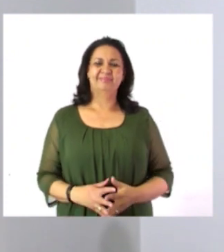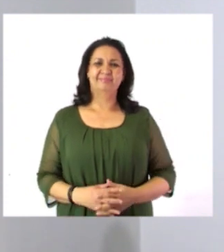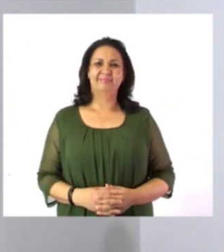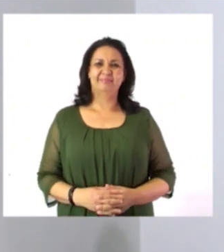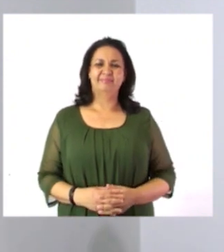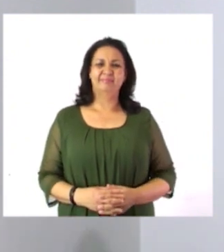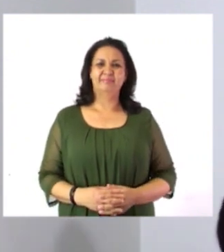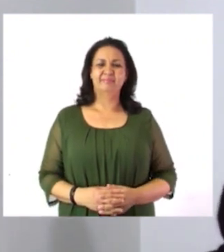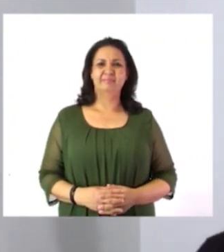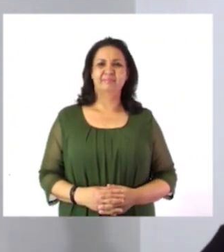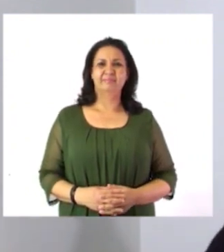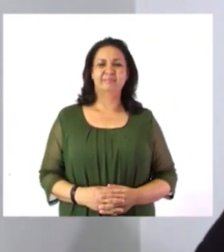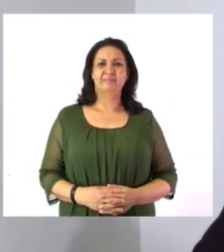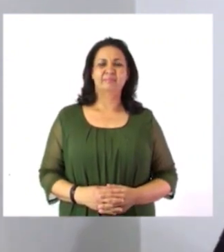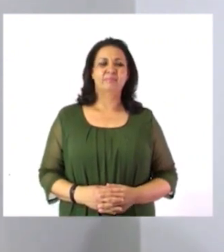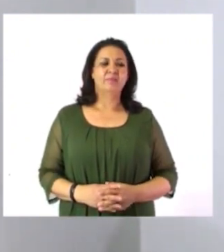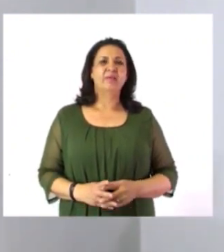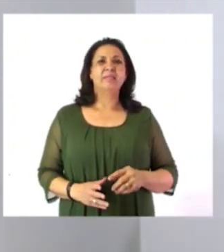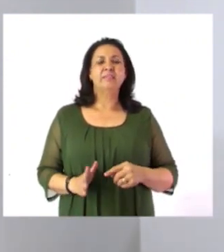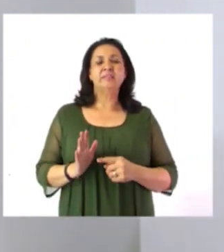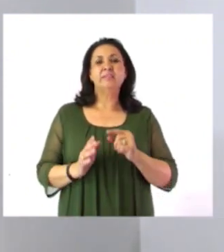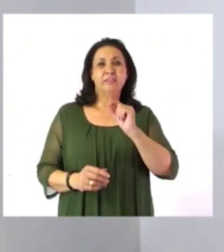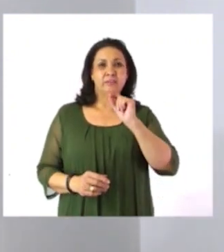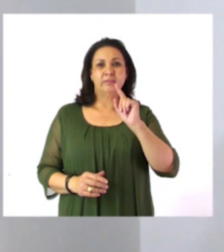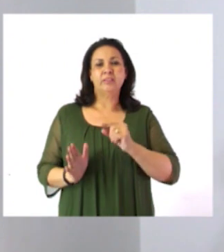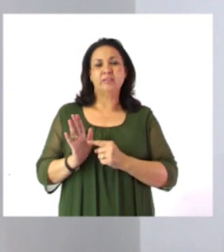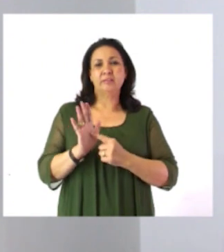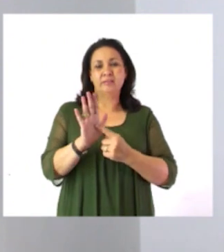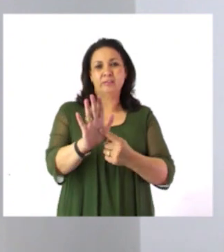I will try and write letter M on the board for you.